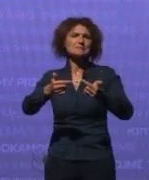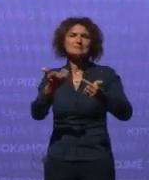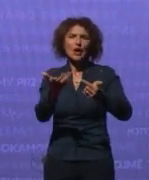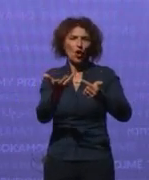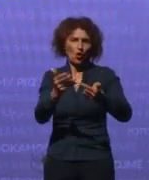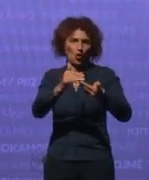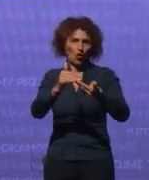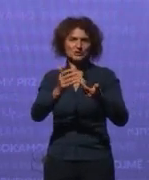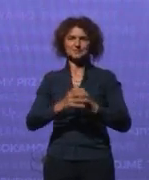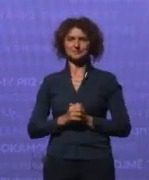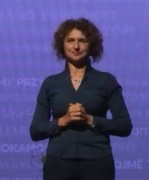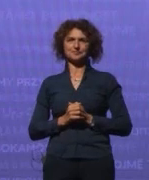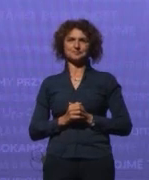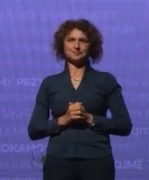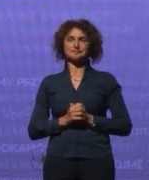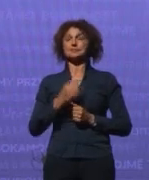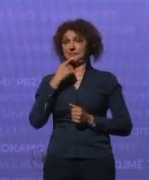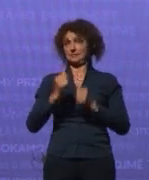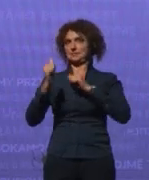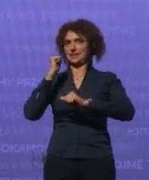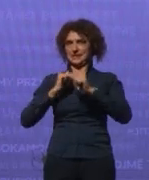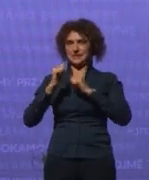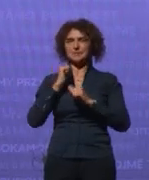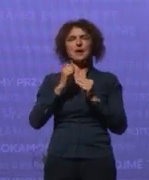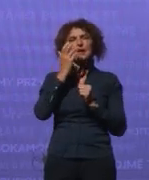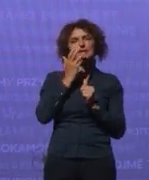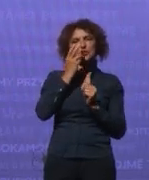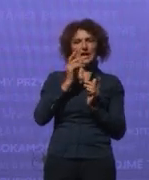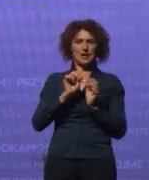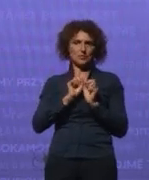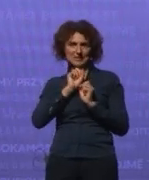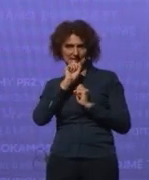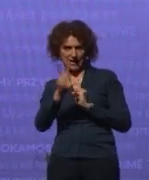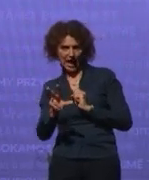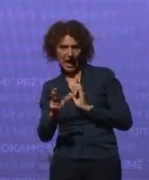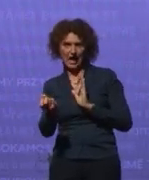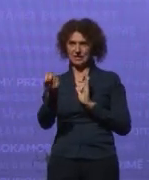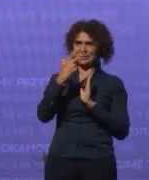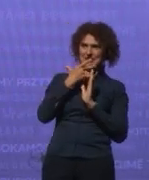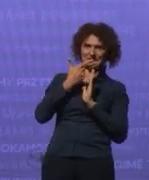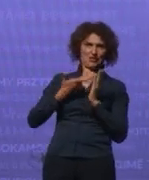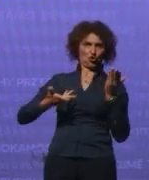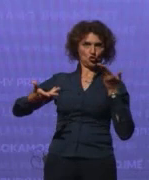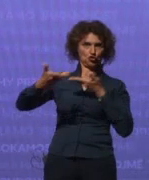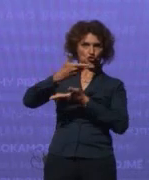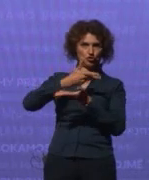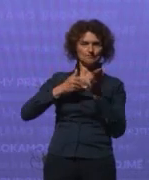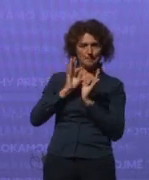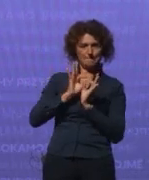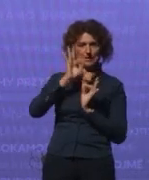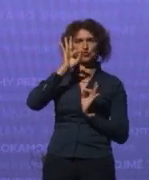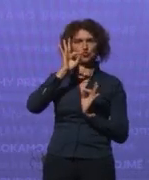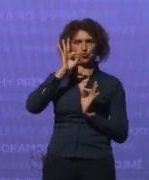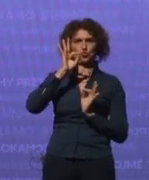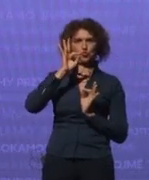these social signals in order to design robots for applications for healthcare, and specifically robot-assisted